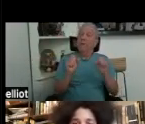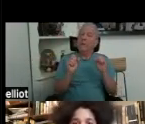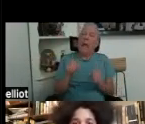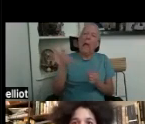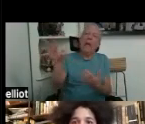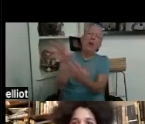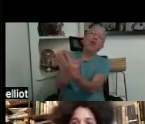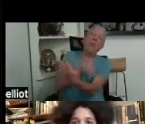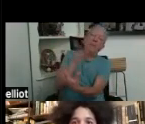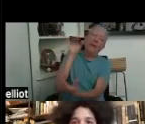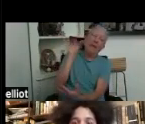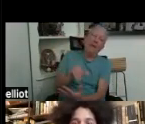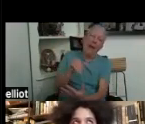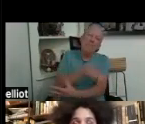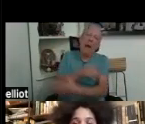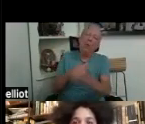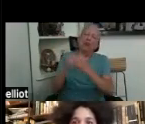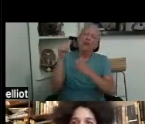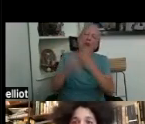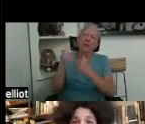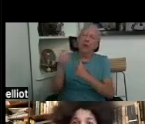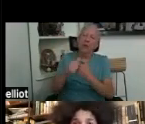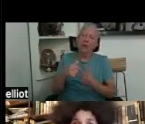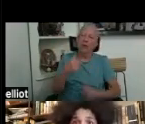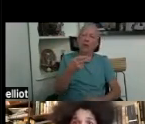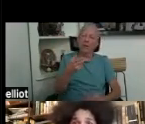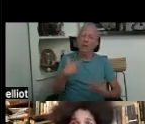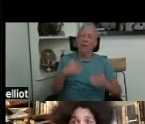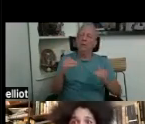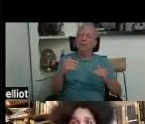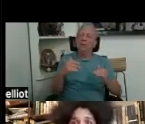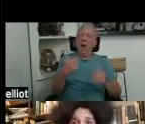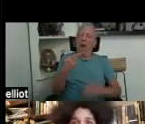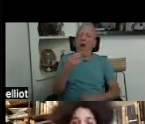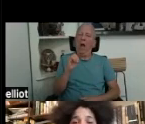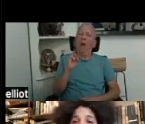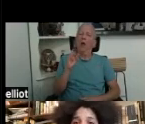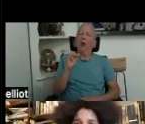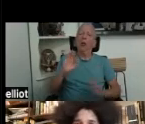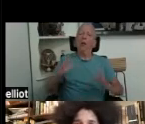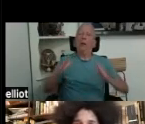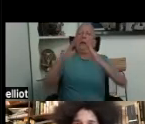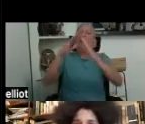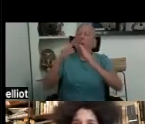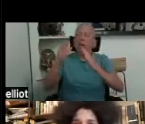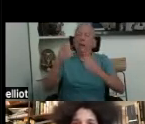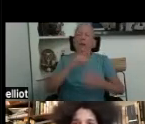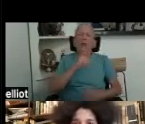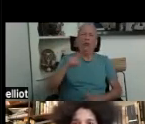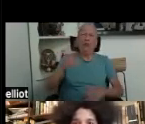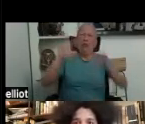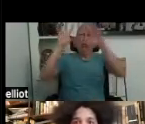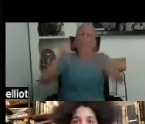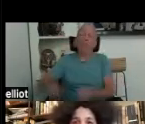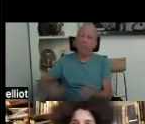structures, perpetrating hierarchies instead of eradicating them. History, however, shows us